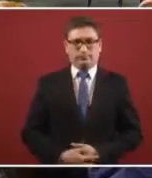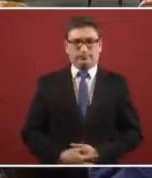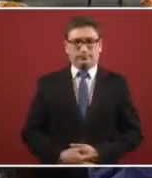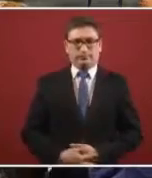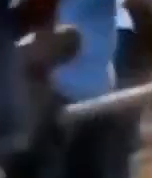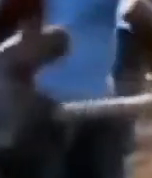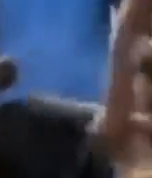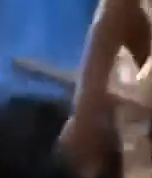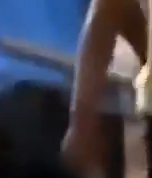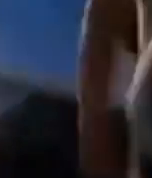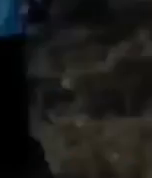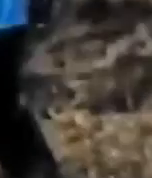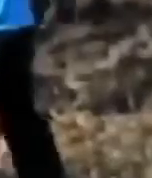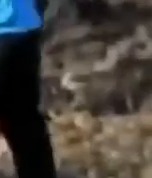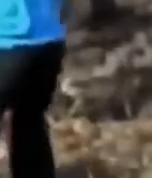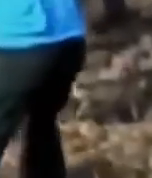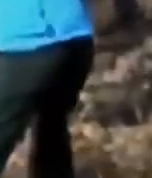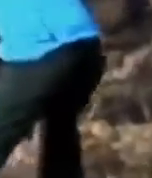looks like.